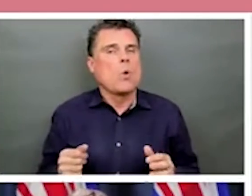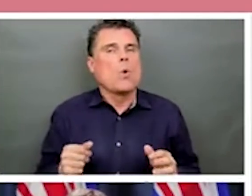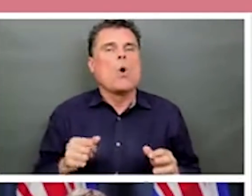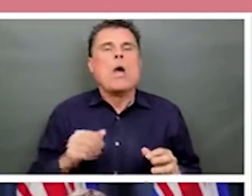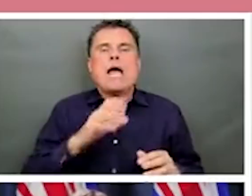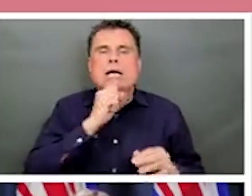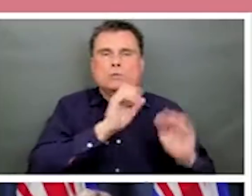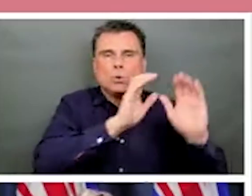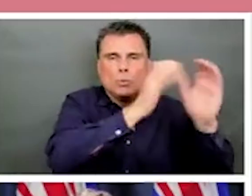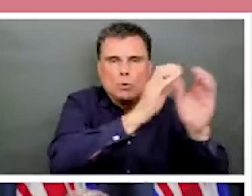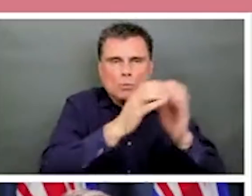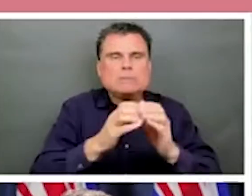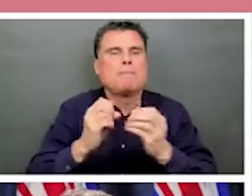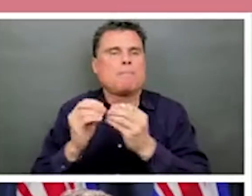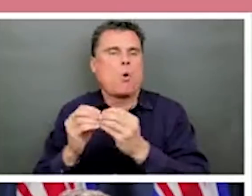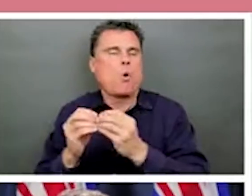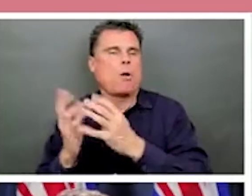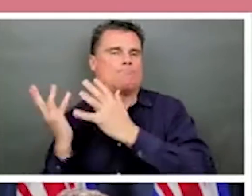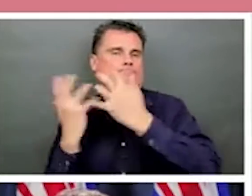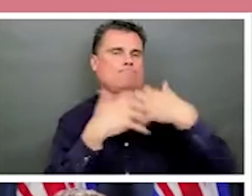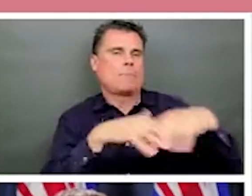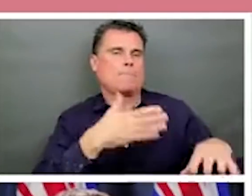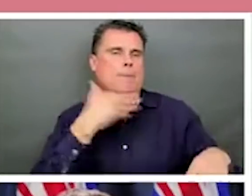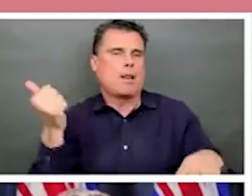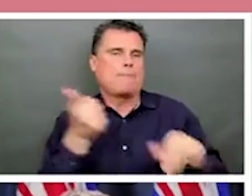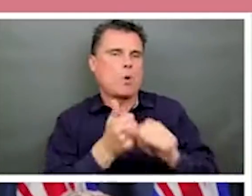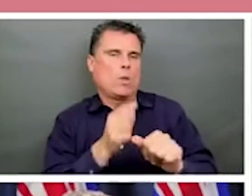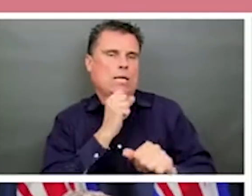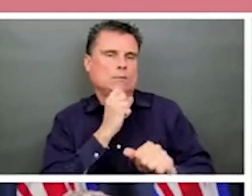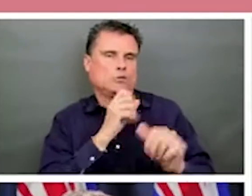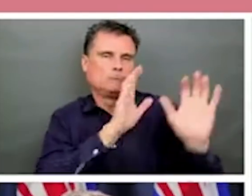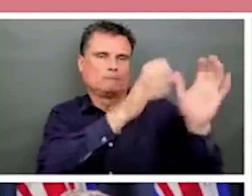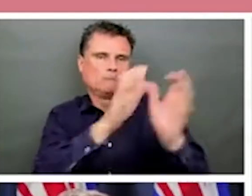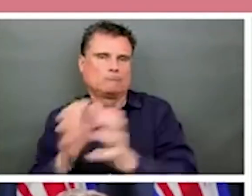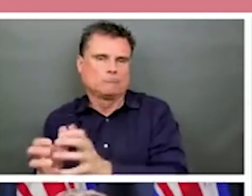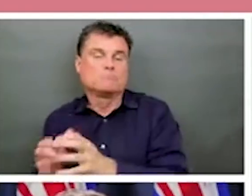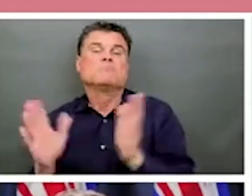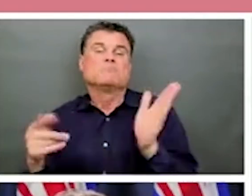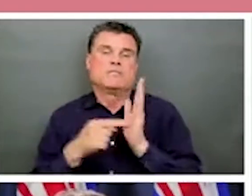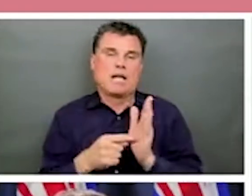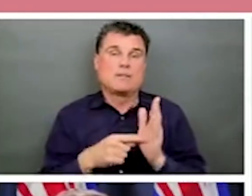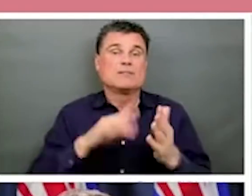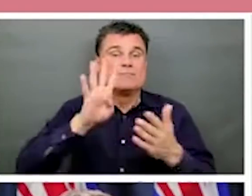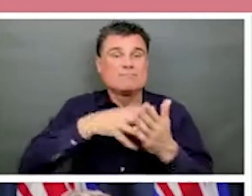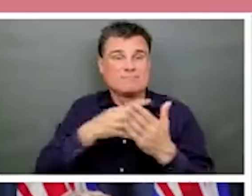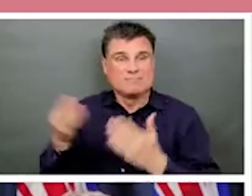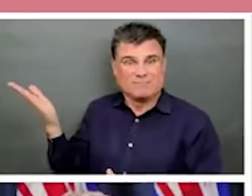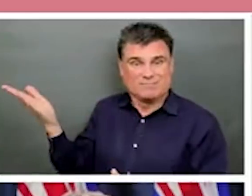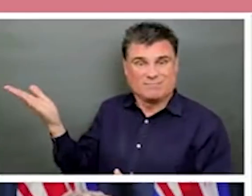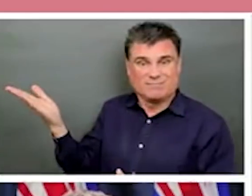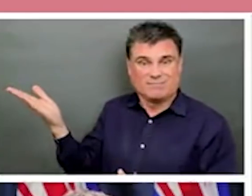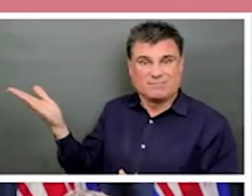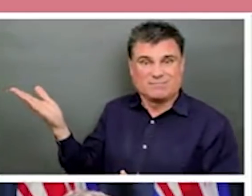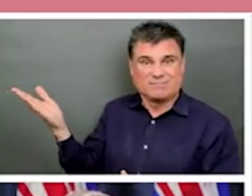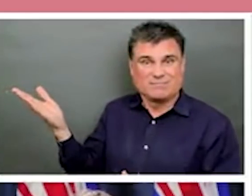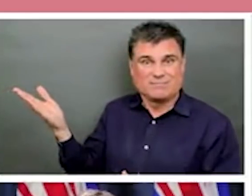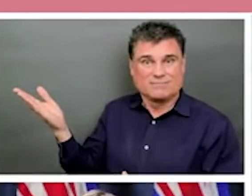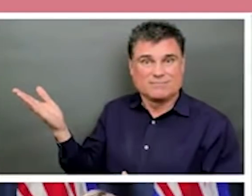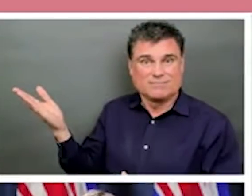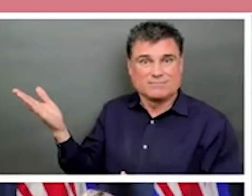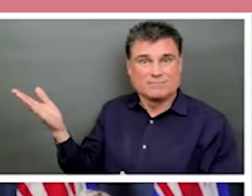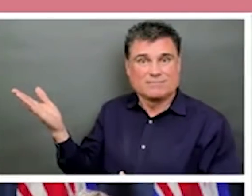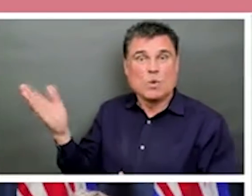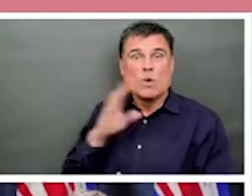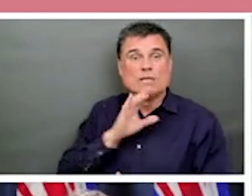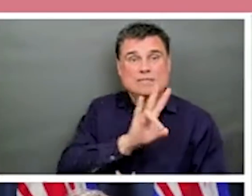know, pretty practical and simple, and so this is just an example of what our planned schedule for segmenting our 75